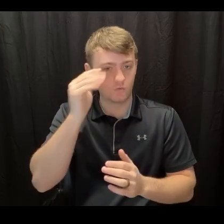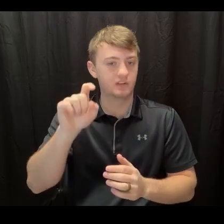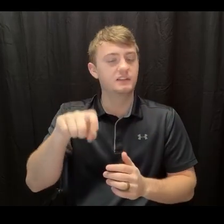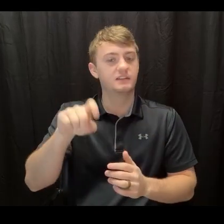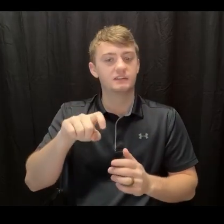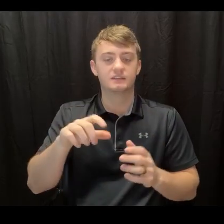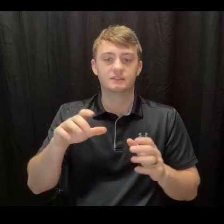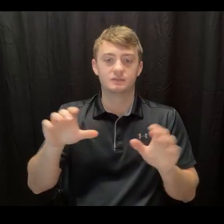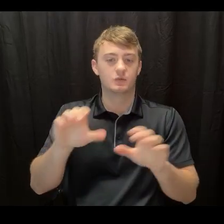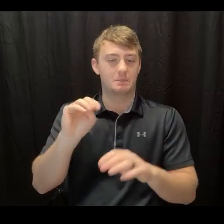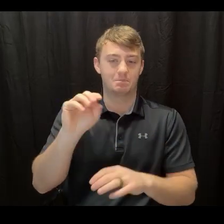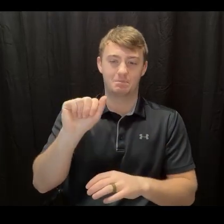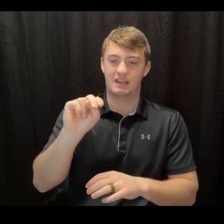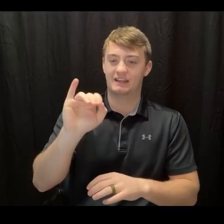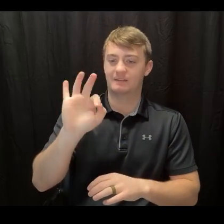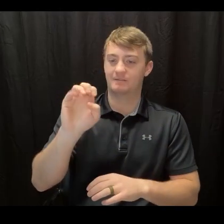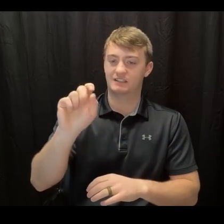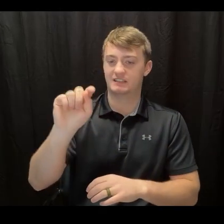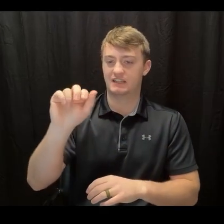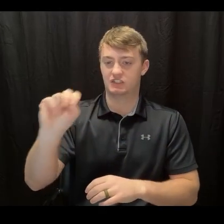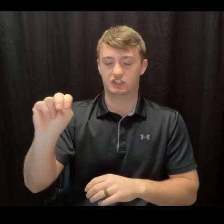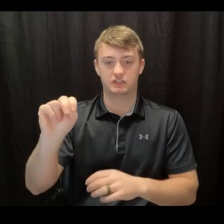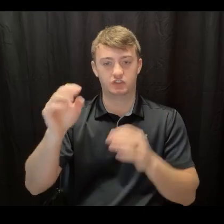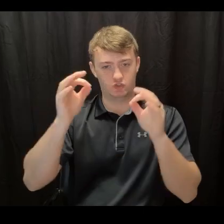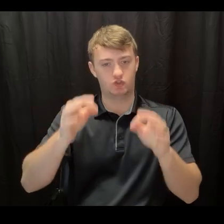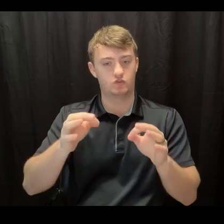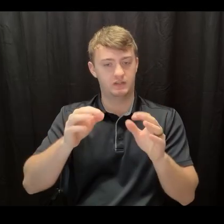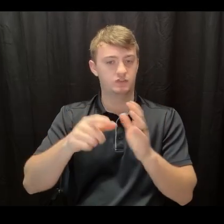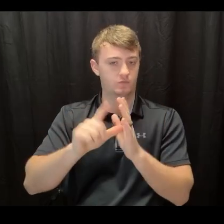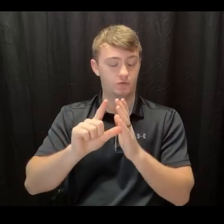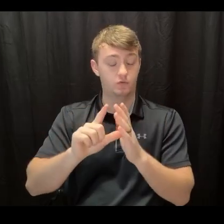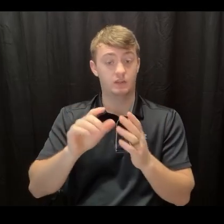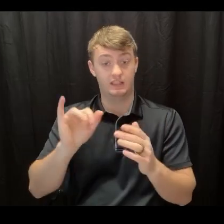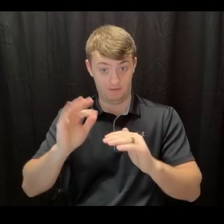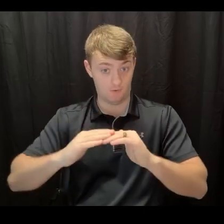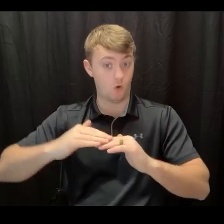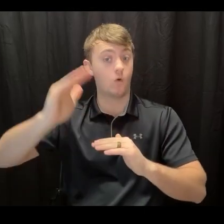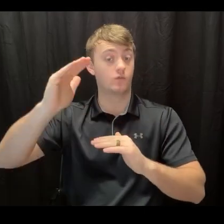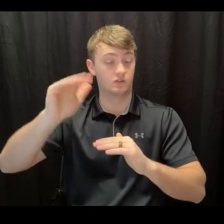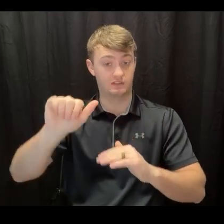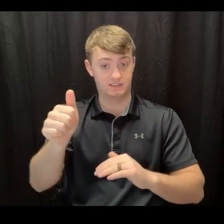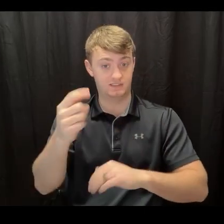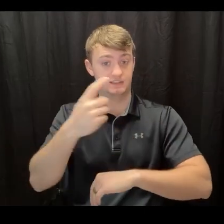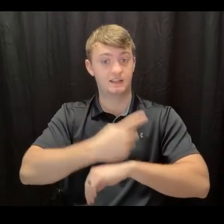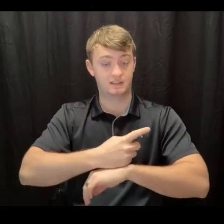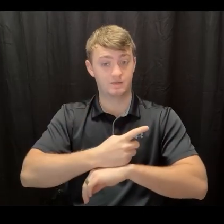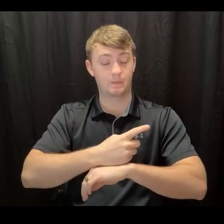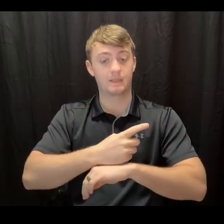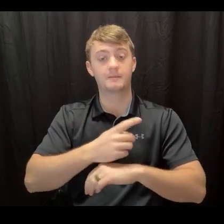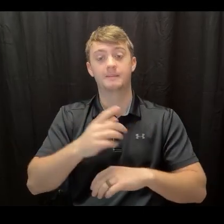go do a manifestation determination review, or if they're over 10